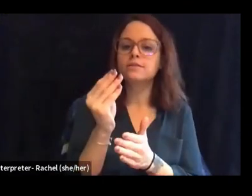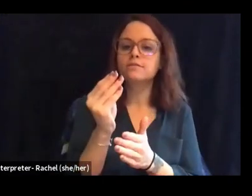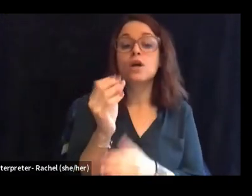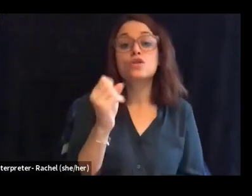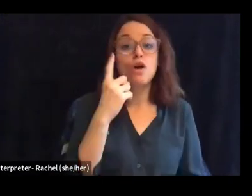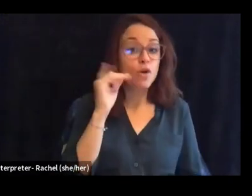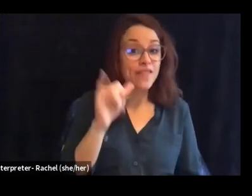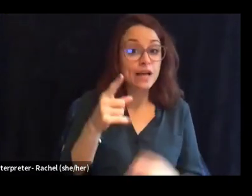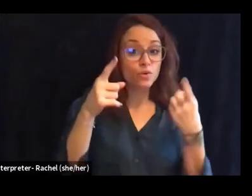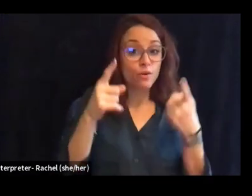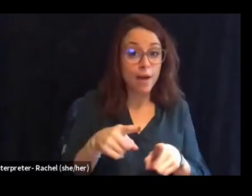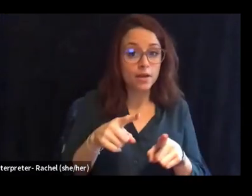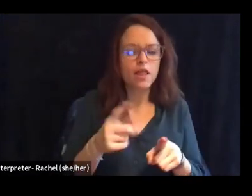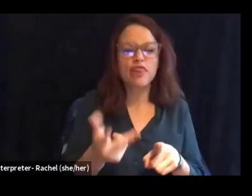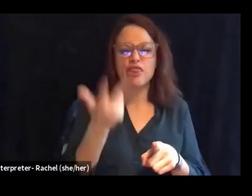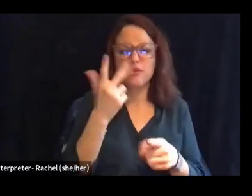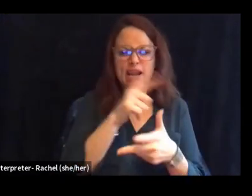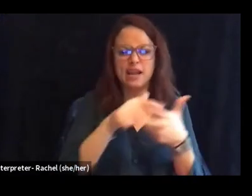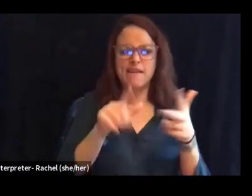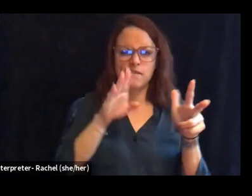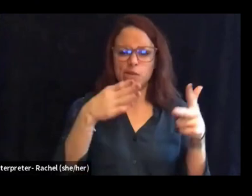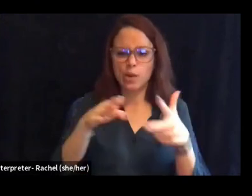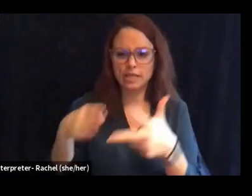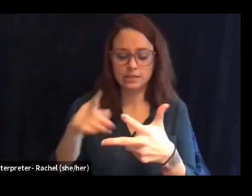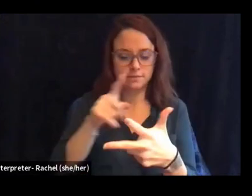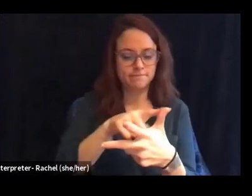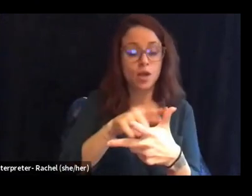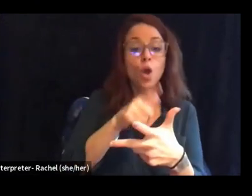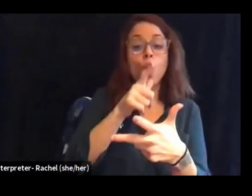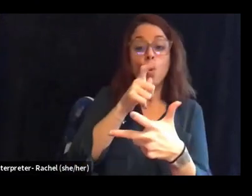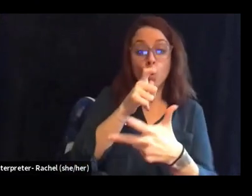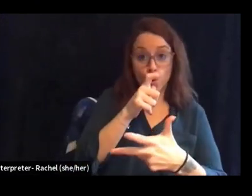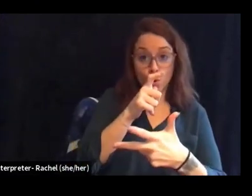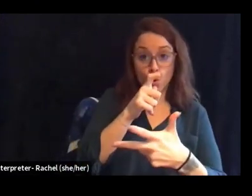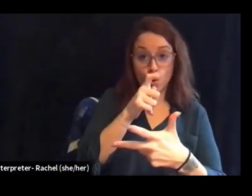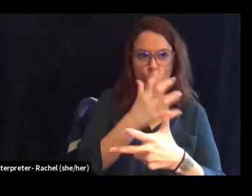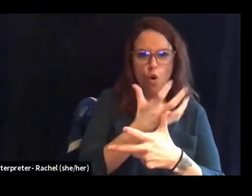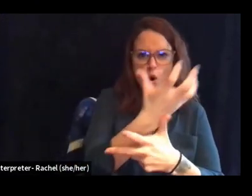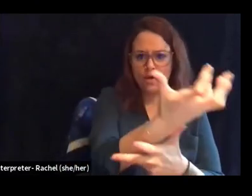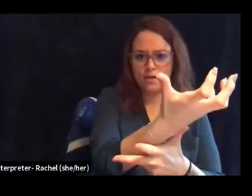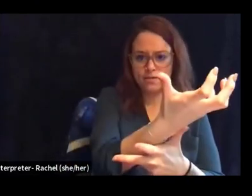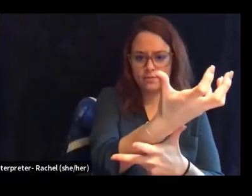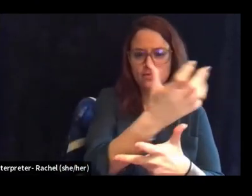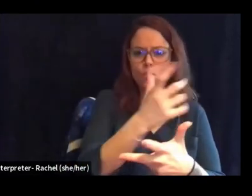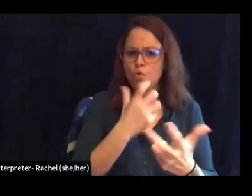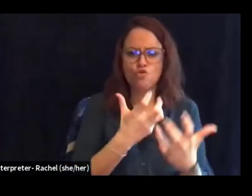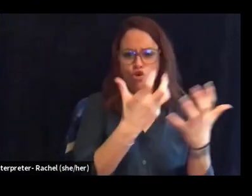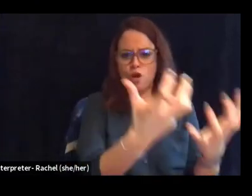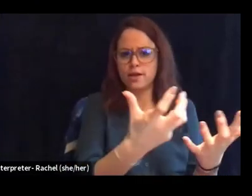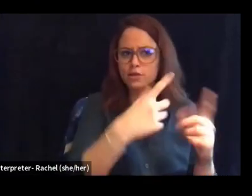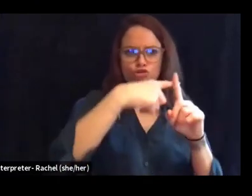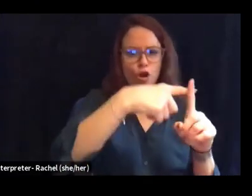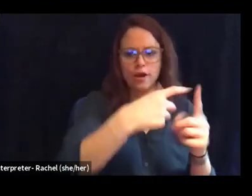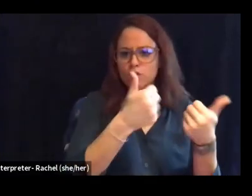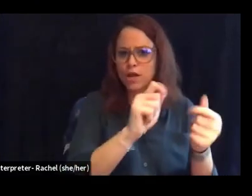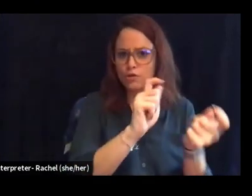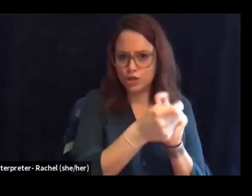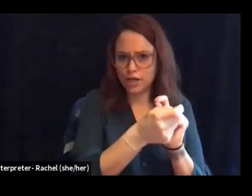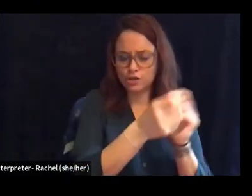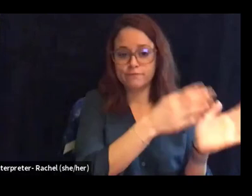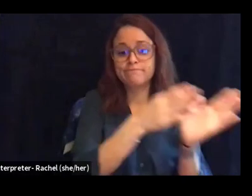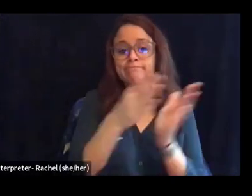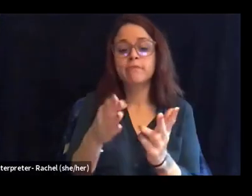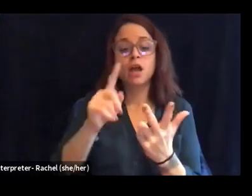say. Whose behavior are you trying to change, right? We're targeting a particular audience, right? What is the